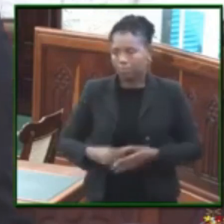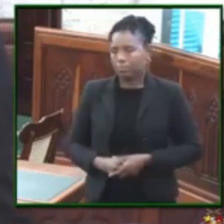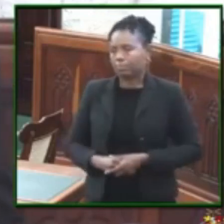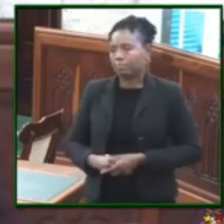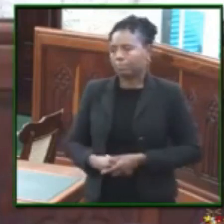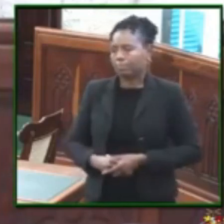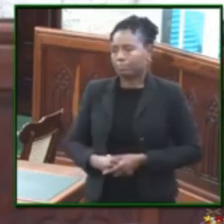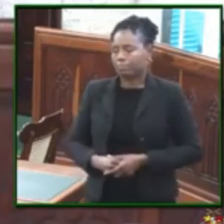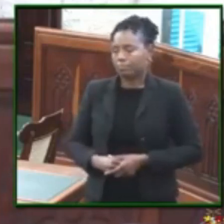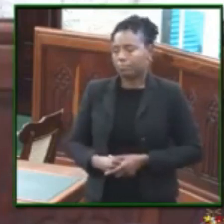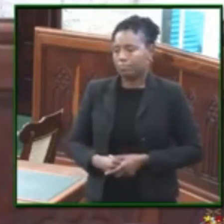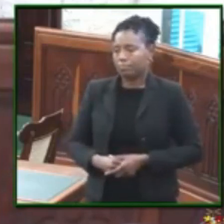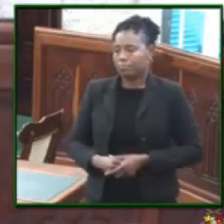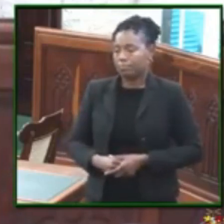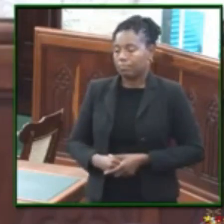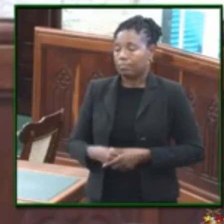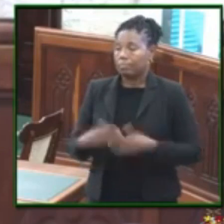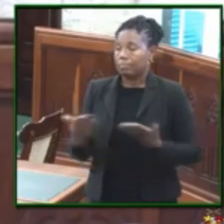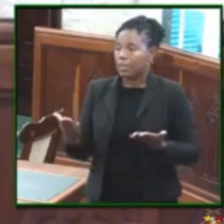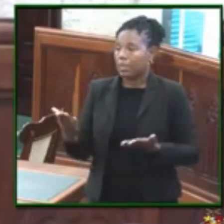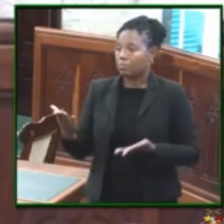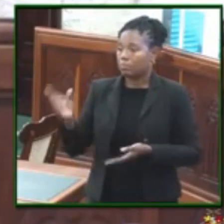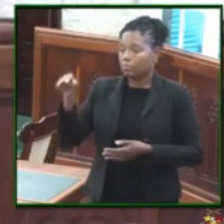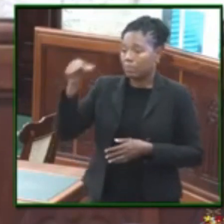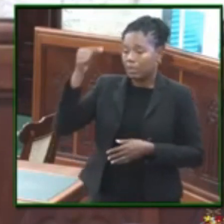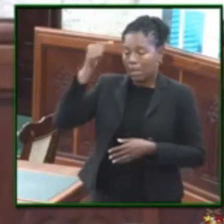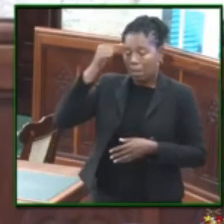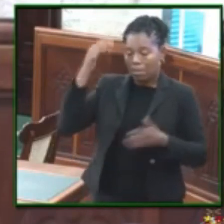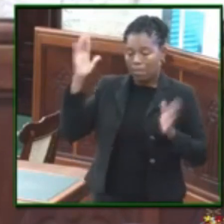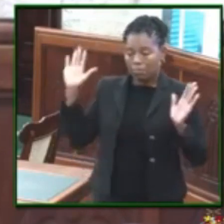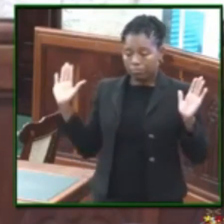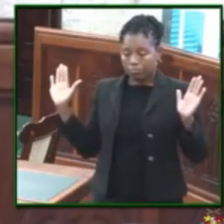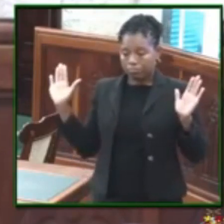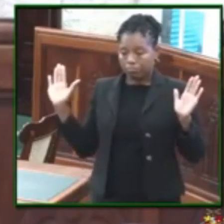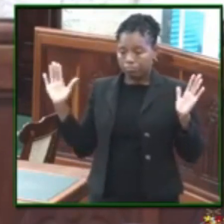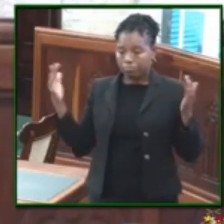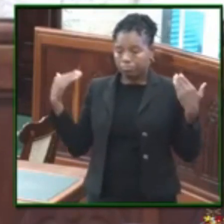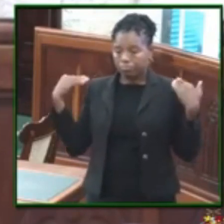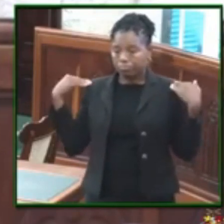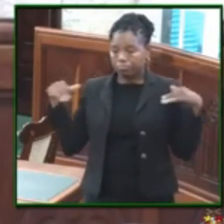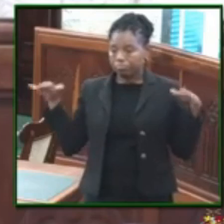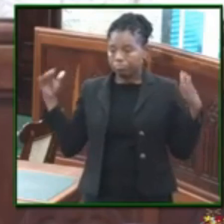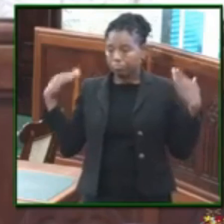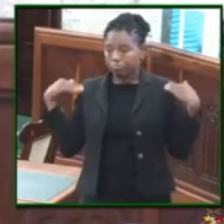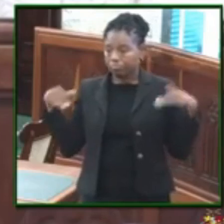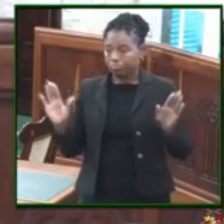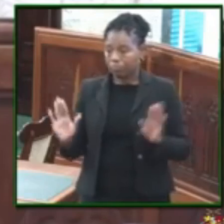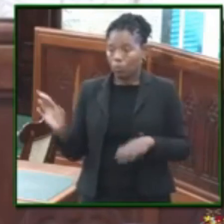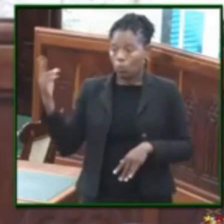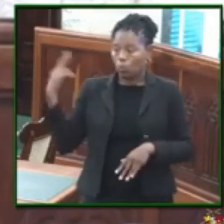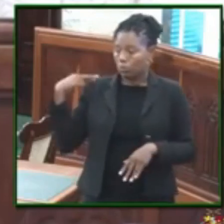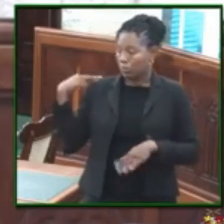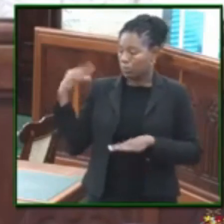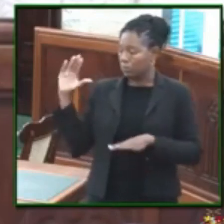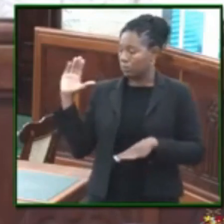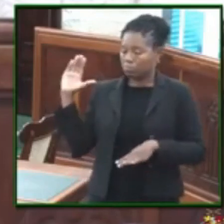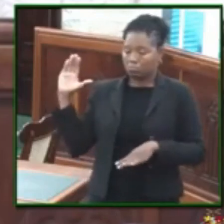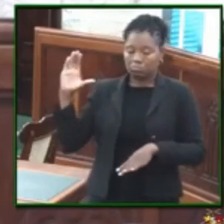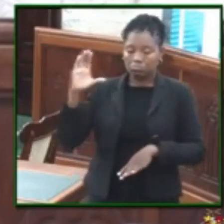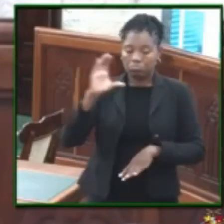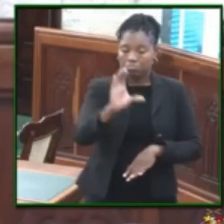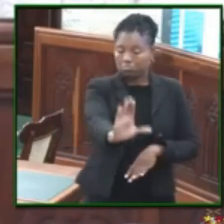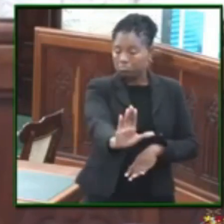And so the government sheds itself of its responsibility